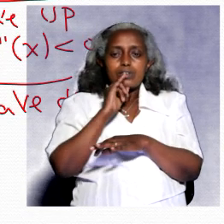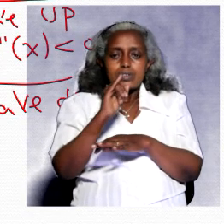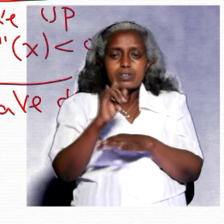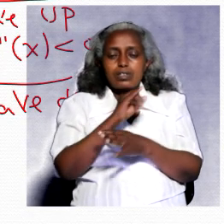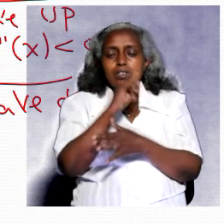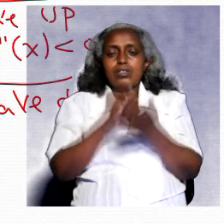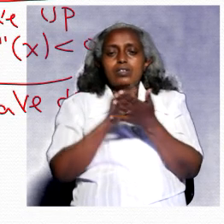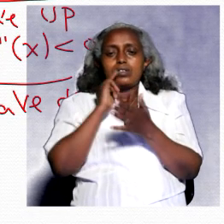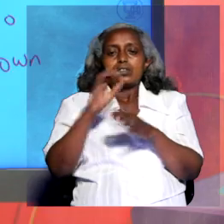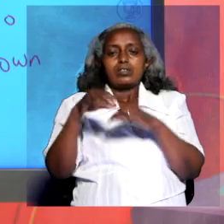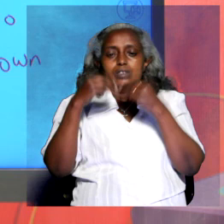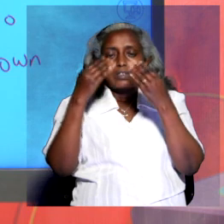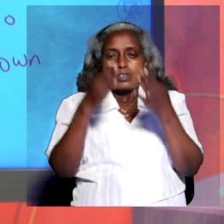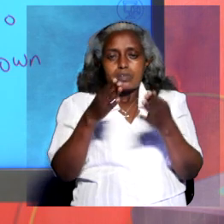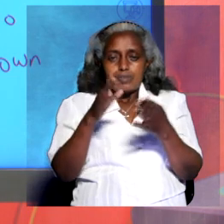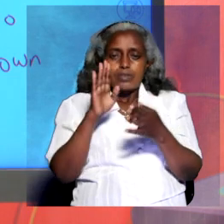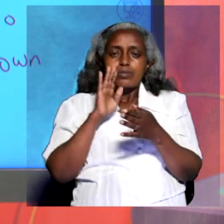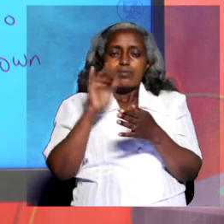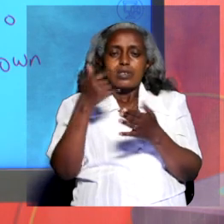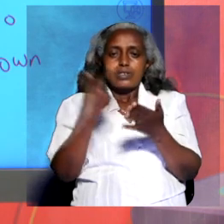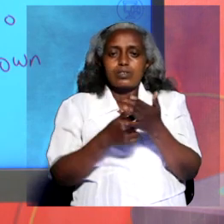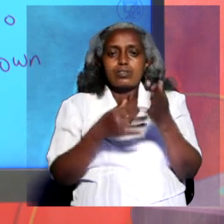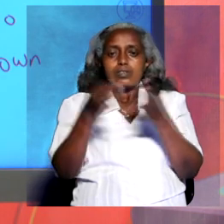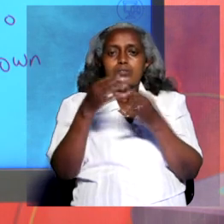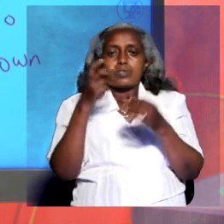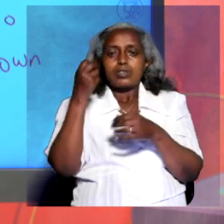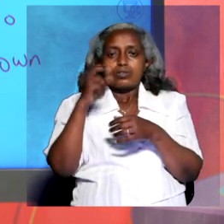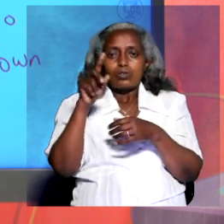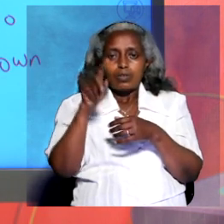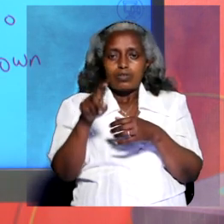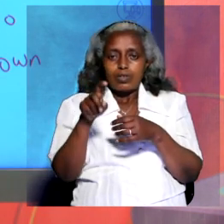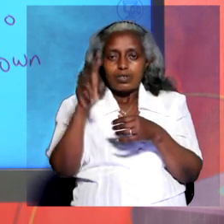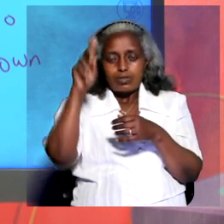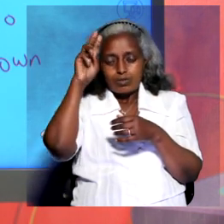is given by this expression,